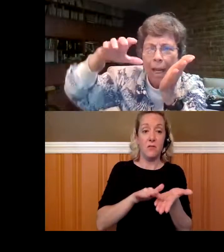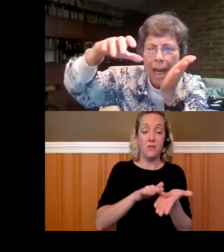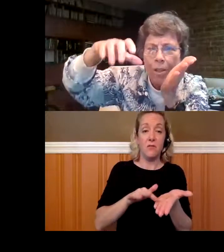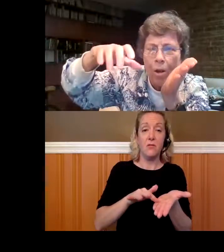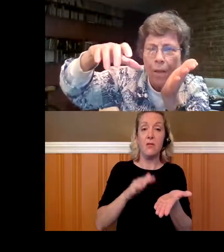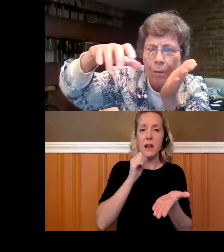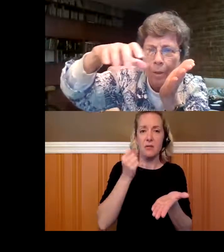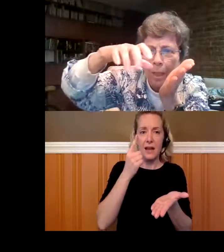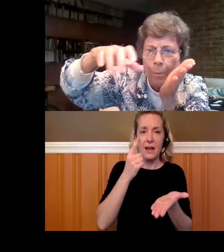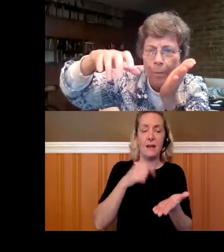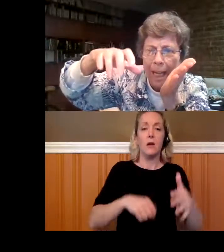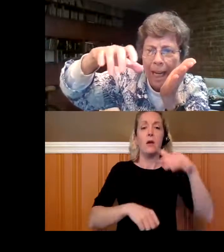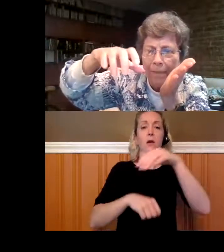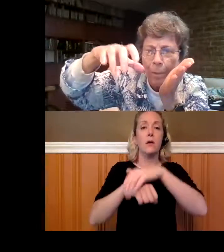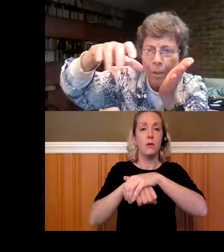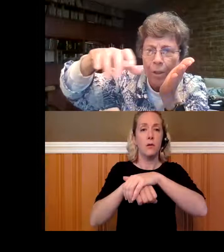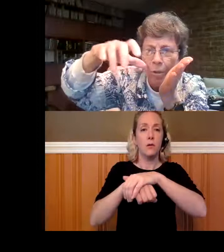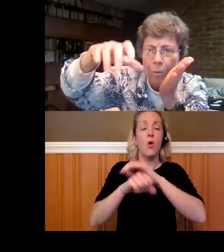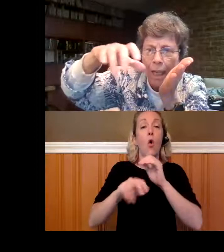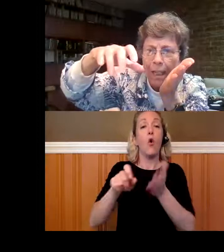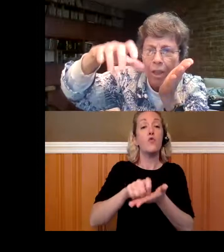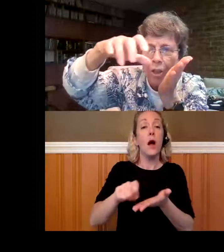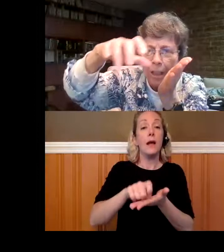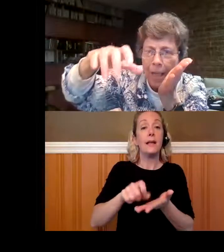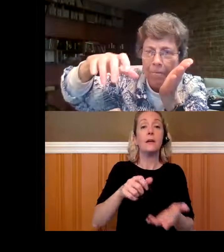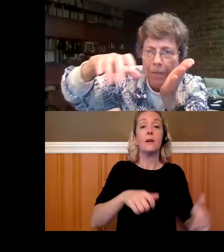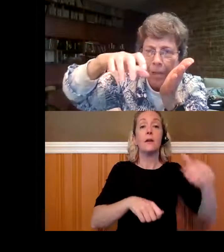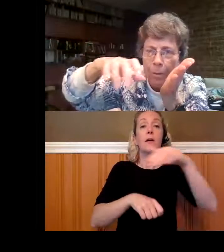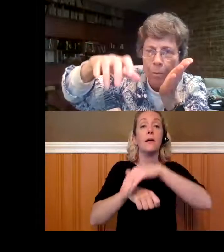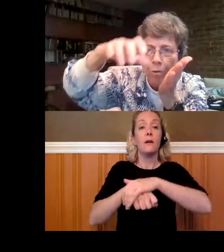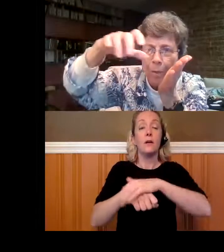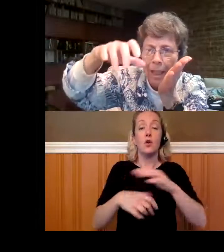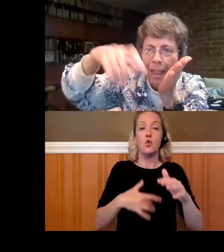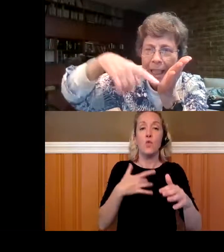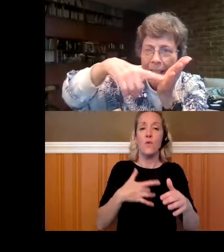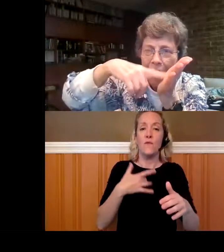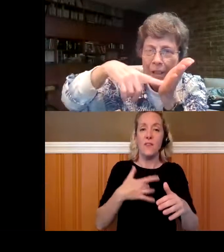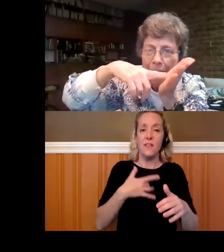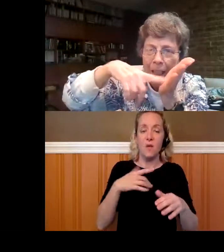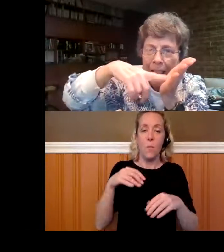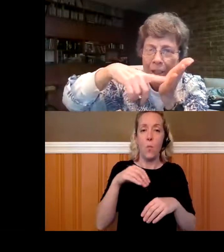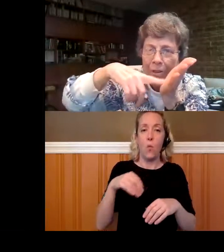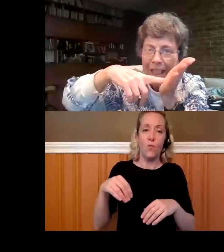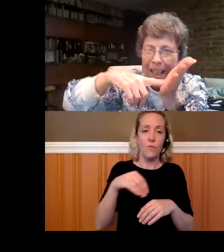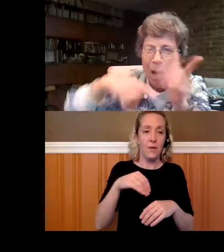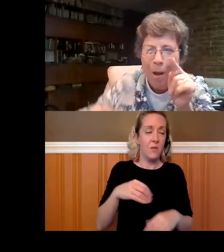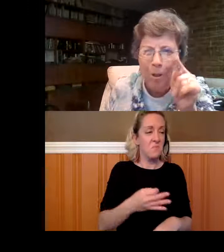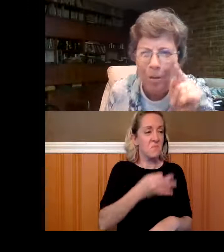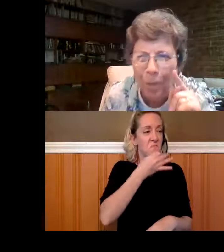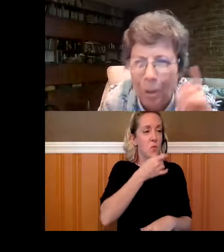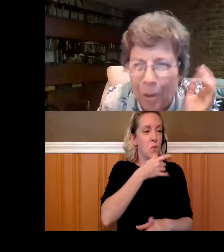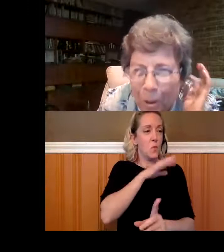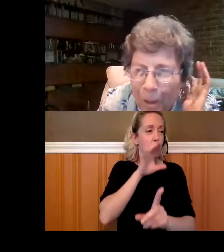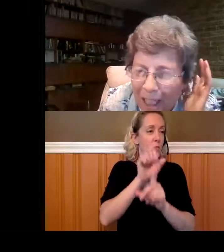the hand of the person who's writing it, because you can kind of feel the movement in addition to feeling it in your skin. Good for who was it that noticed